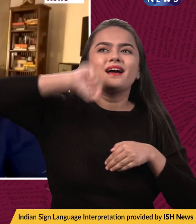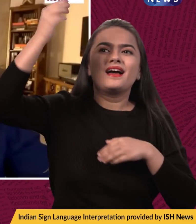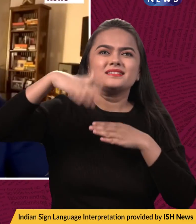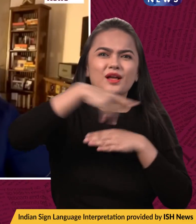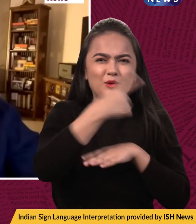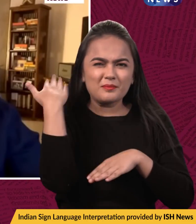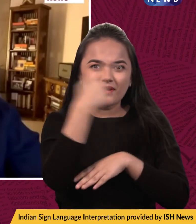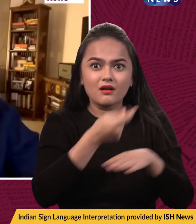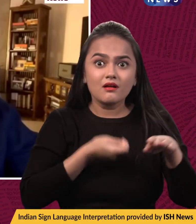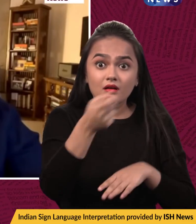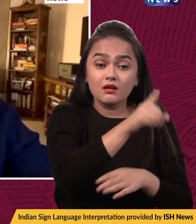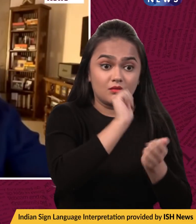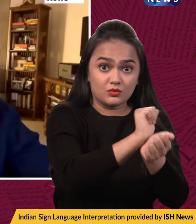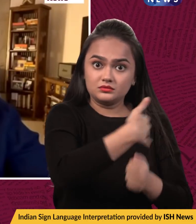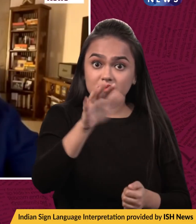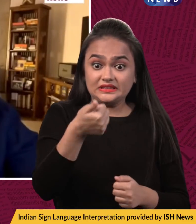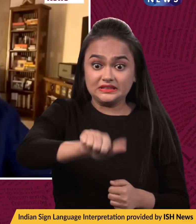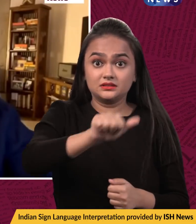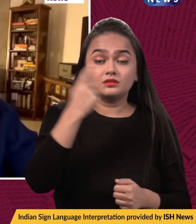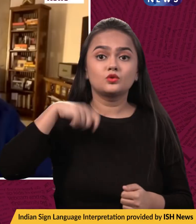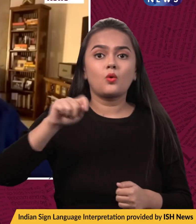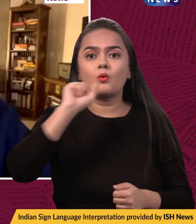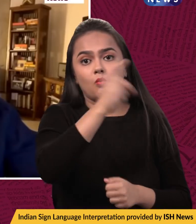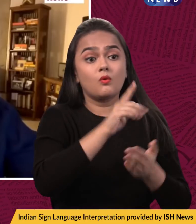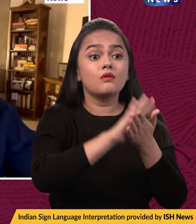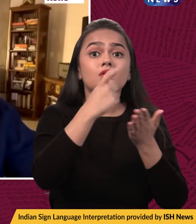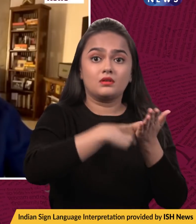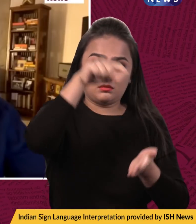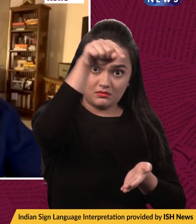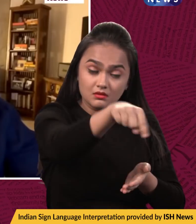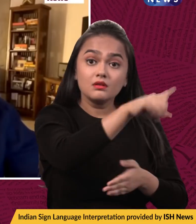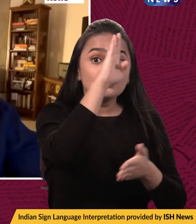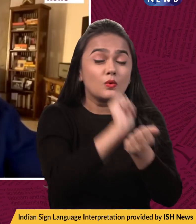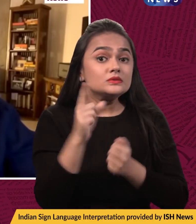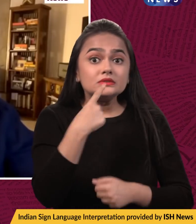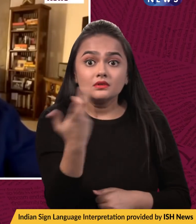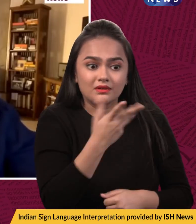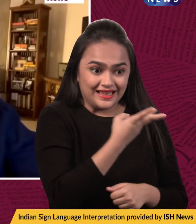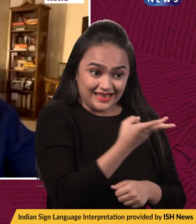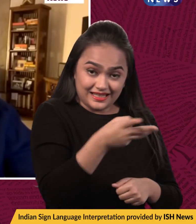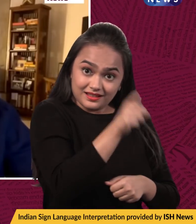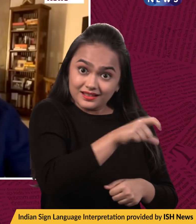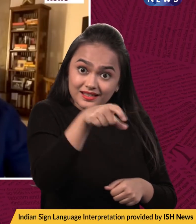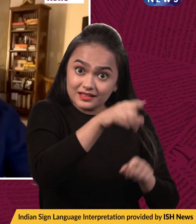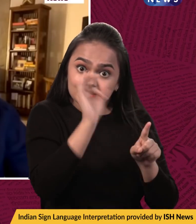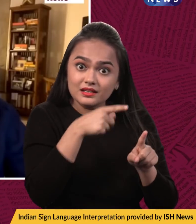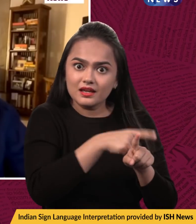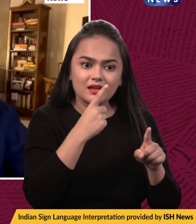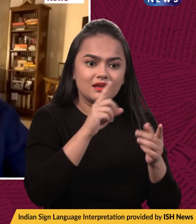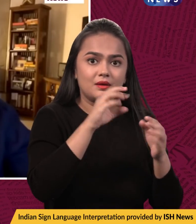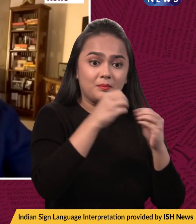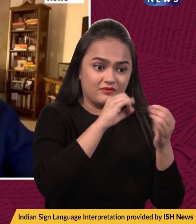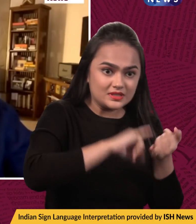site. They were sent to police custody for 6 days by a court in Haryana. The police claimed that the 3 accused, Niran